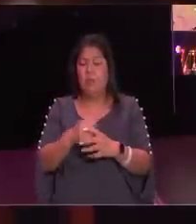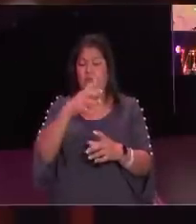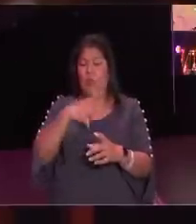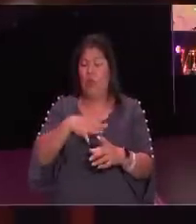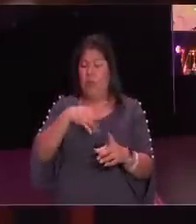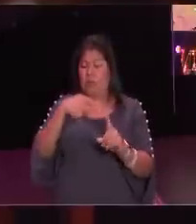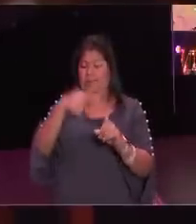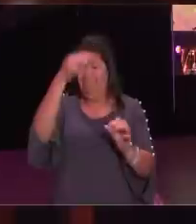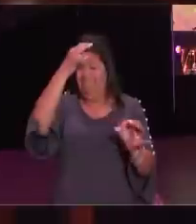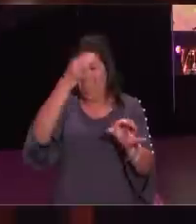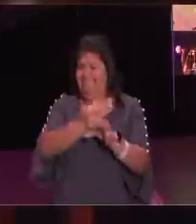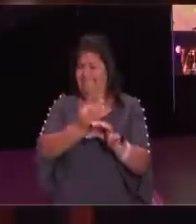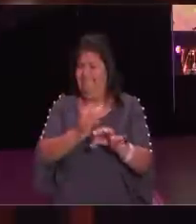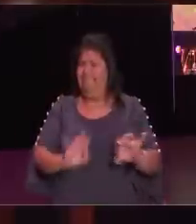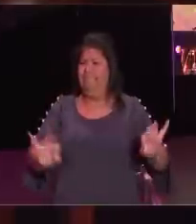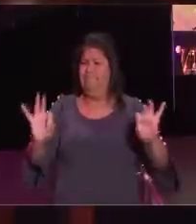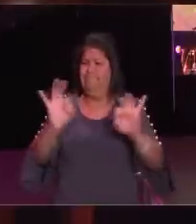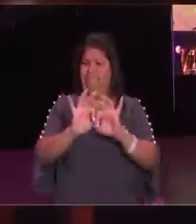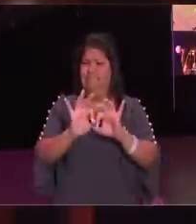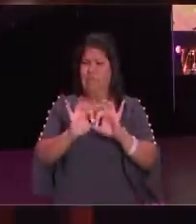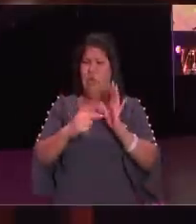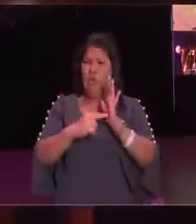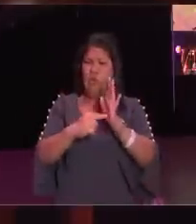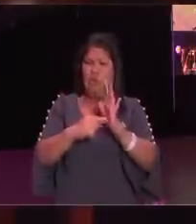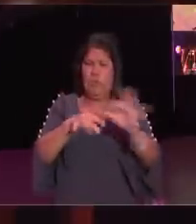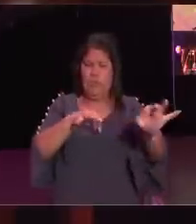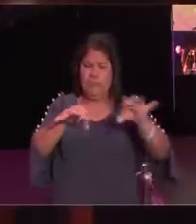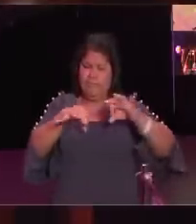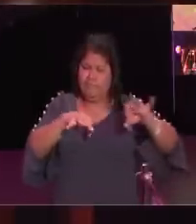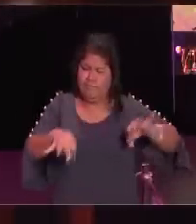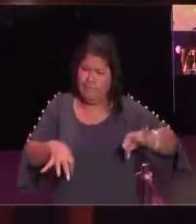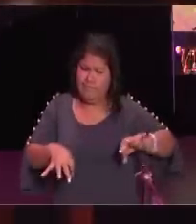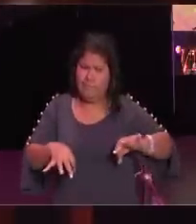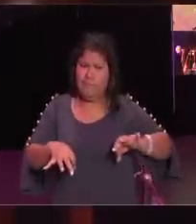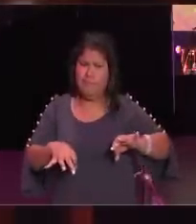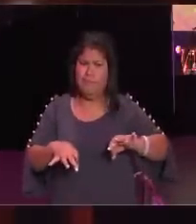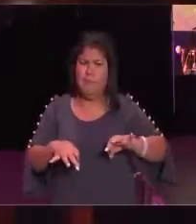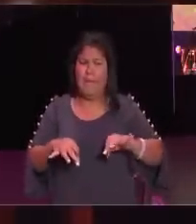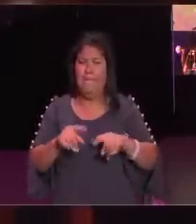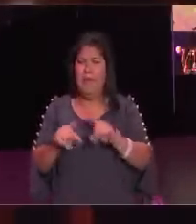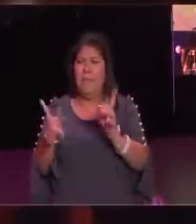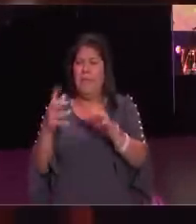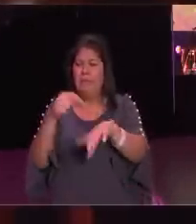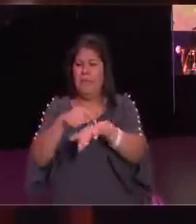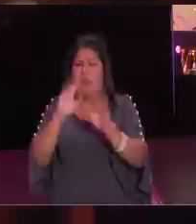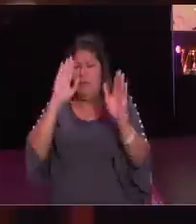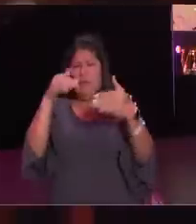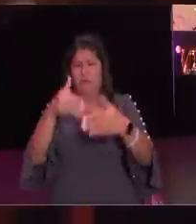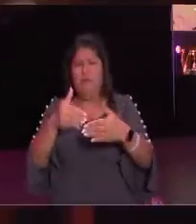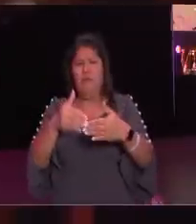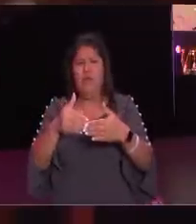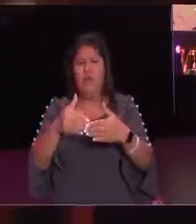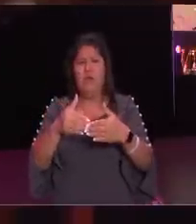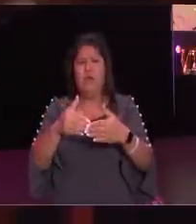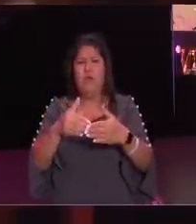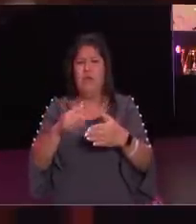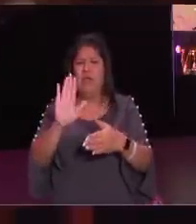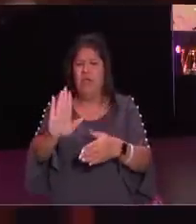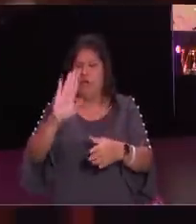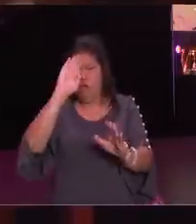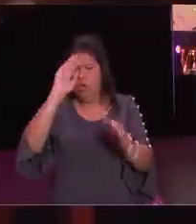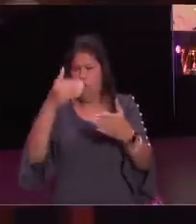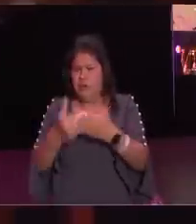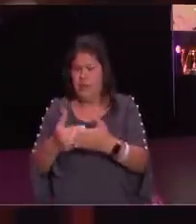woman's faith is worthy of a closer examination, I want to spend the rest of my time here looking closely at her